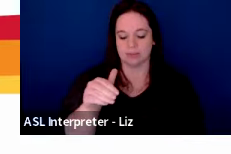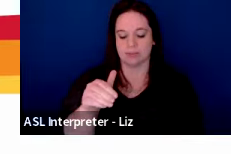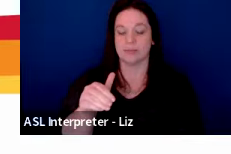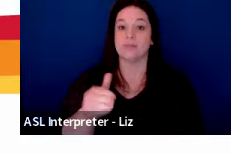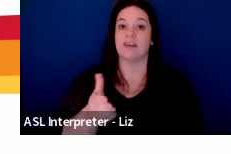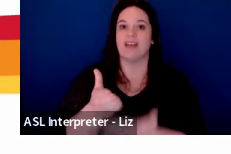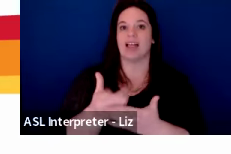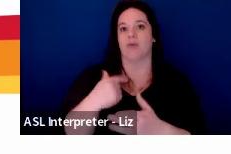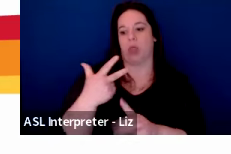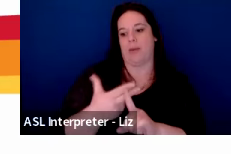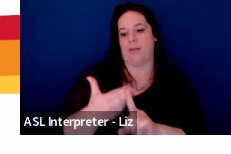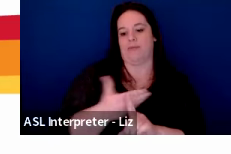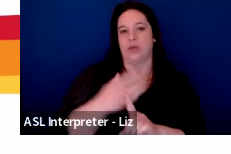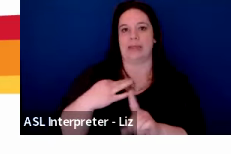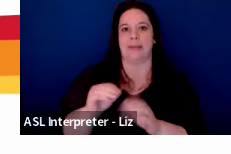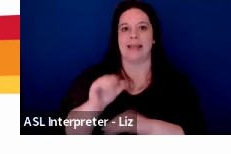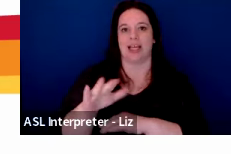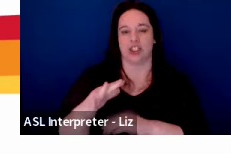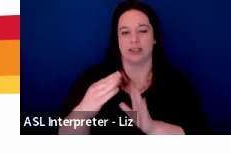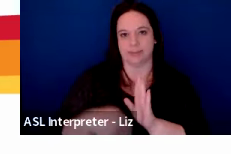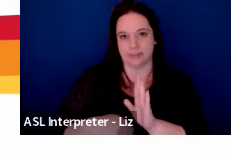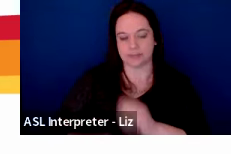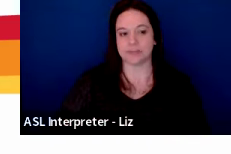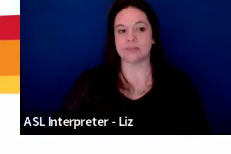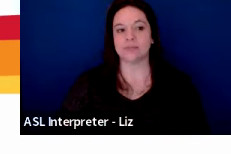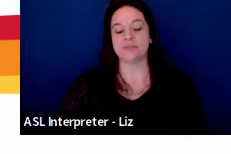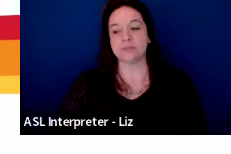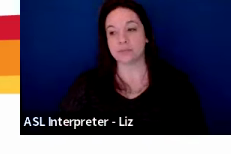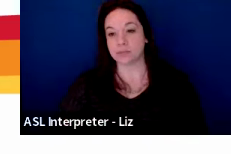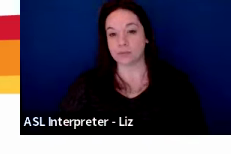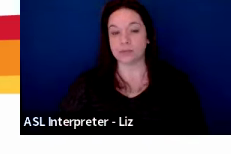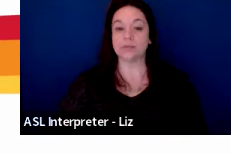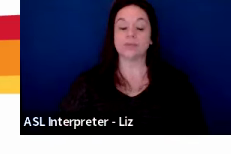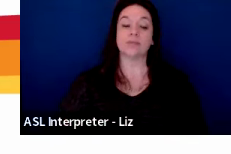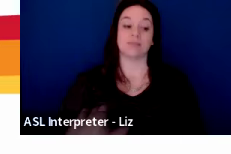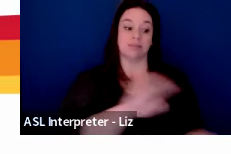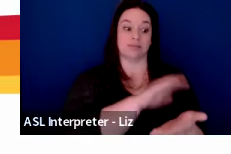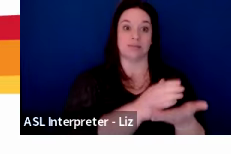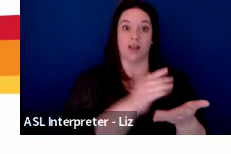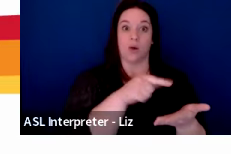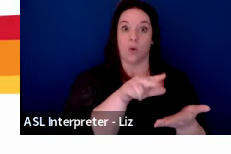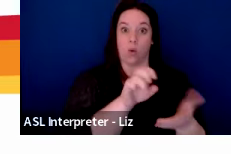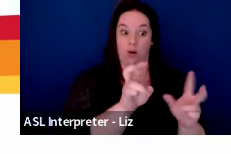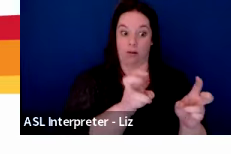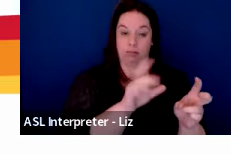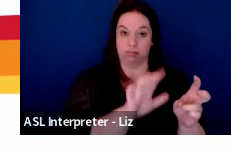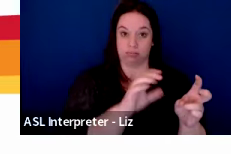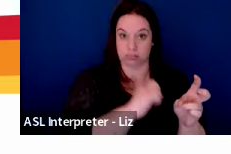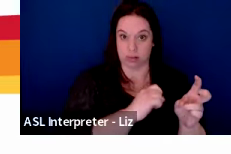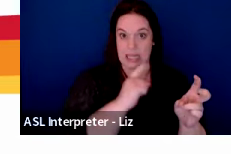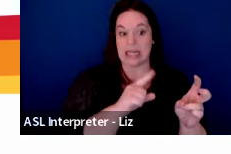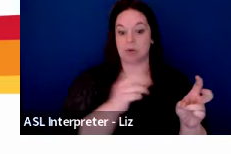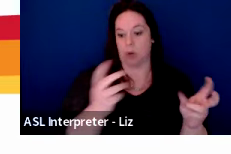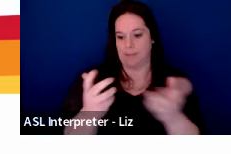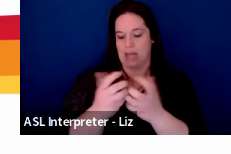application. I know, and make sure that that it matches what you have listed